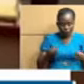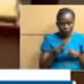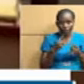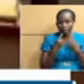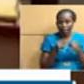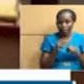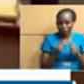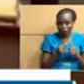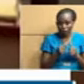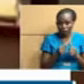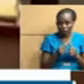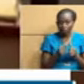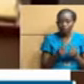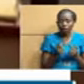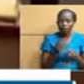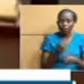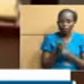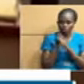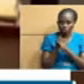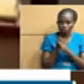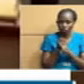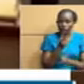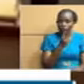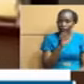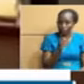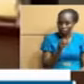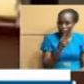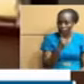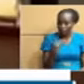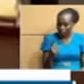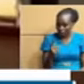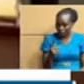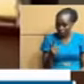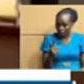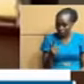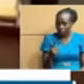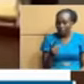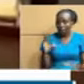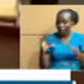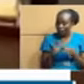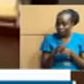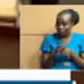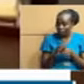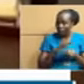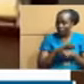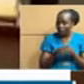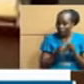for financial year 2021 is COVID responsive, the answer is no. And this